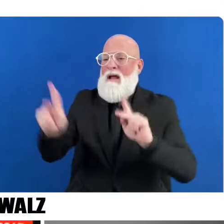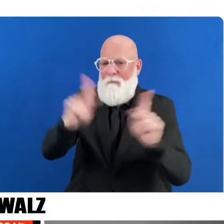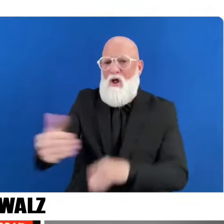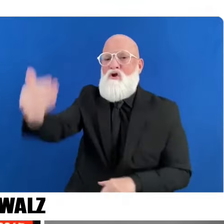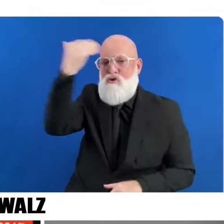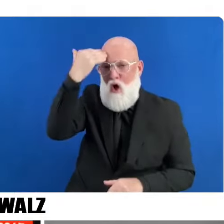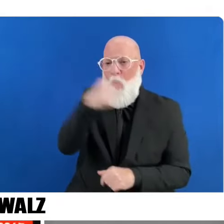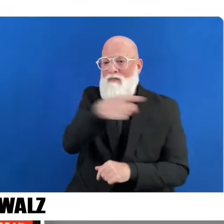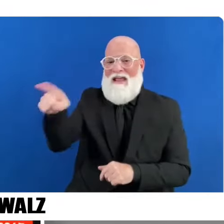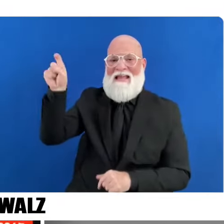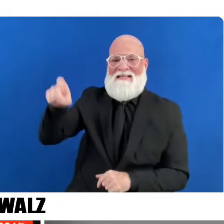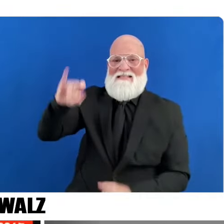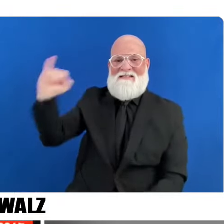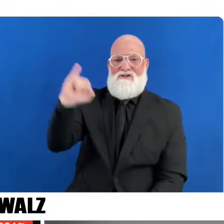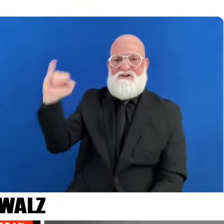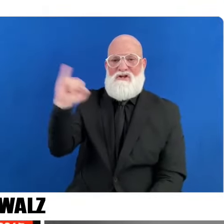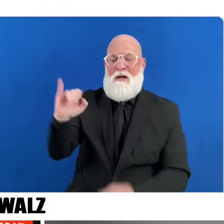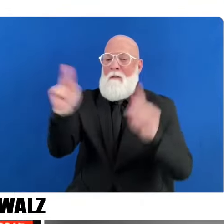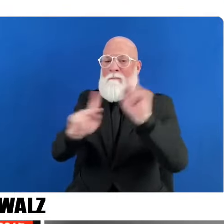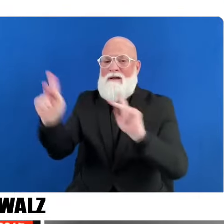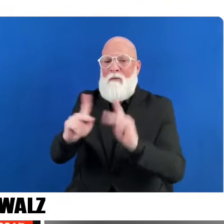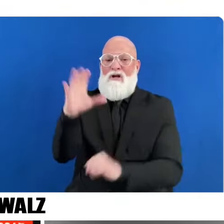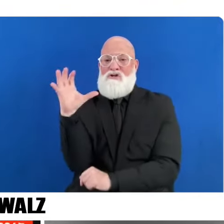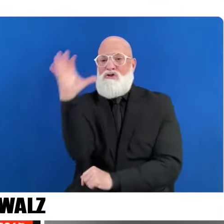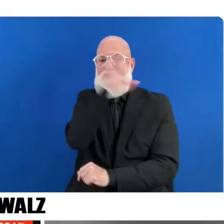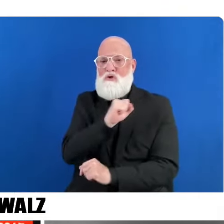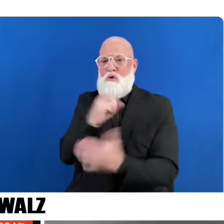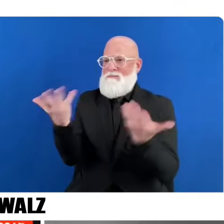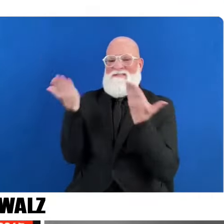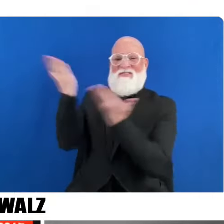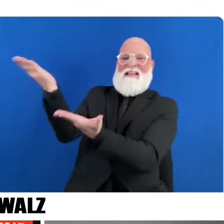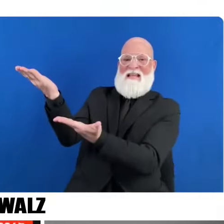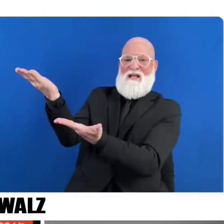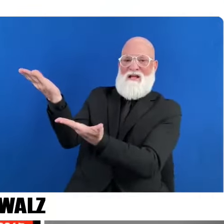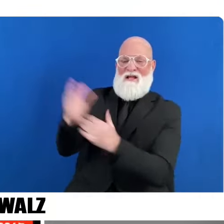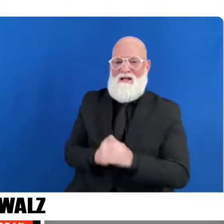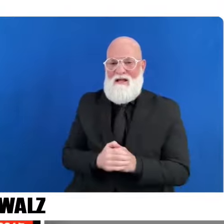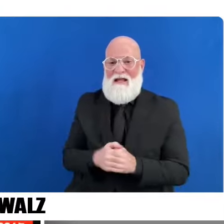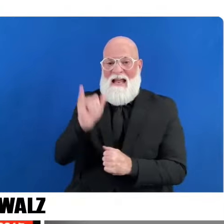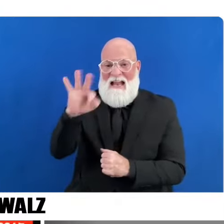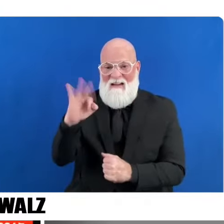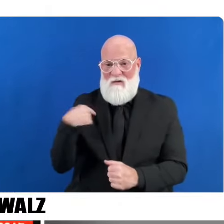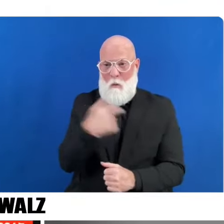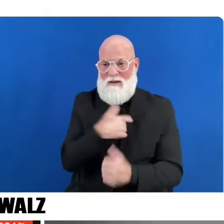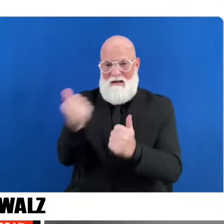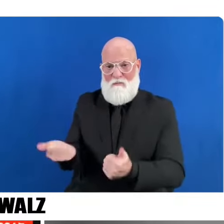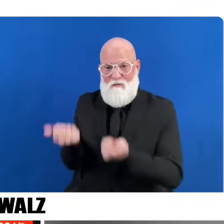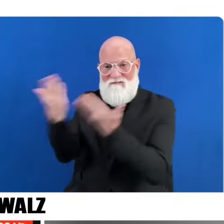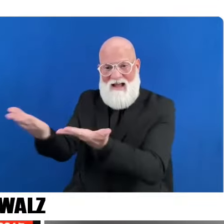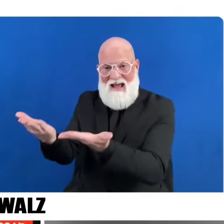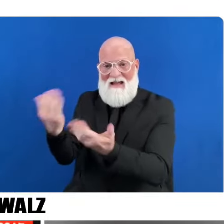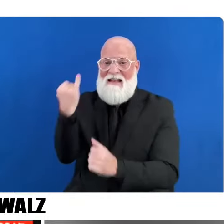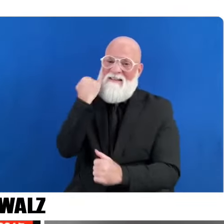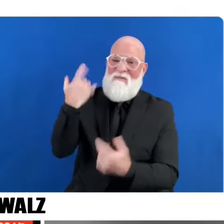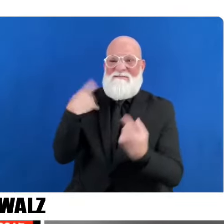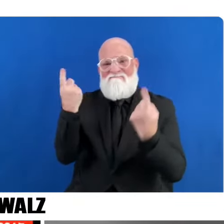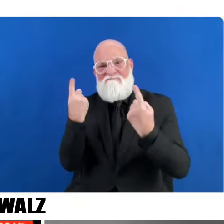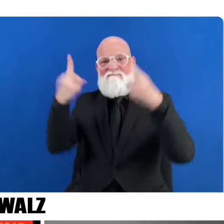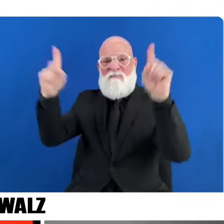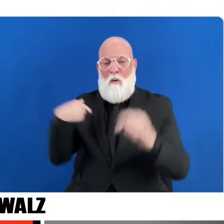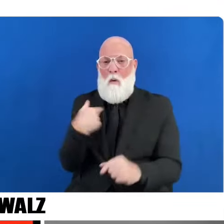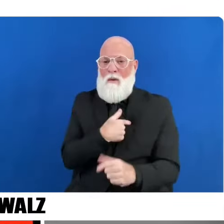it to be there, and when we are able to make it, and we are making it this way, when we incentivize people to be in the market, when